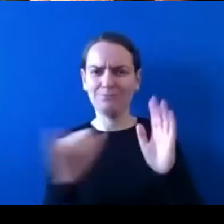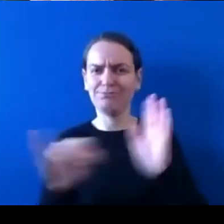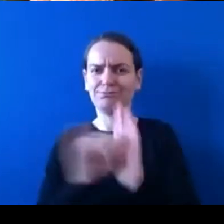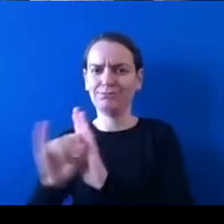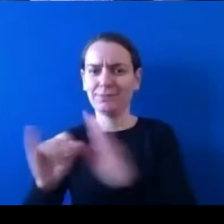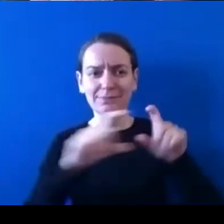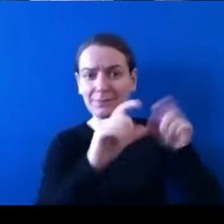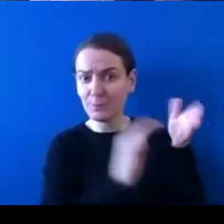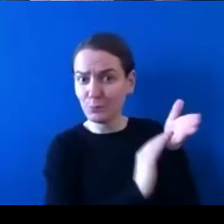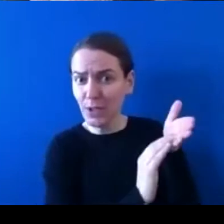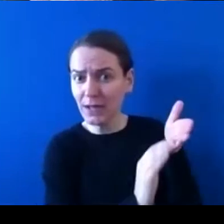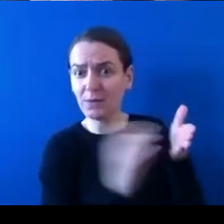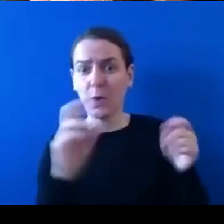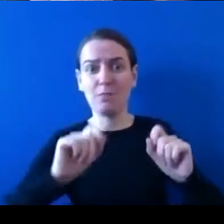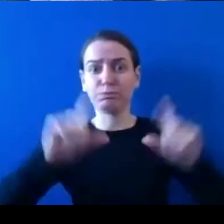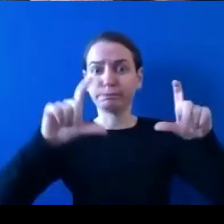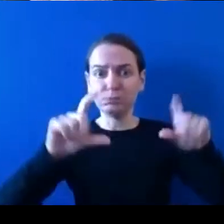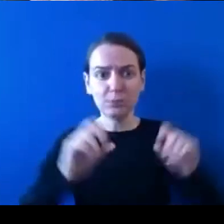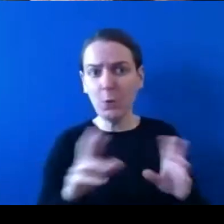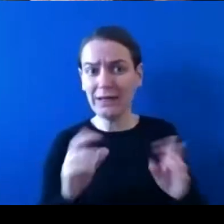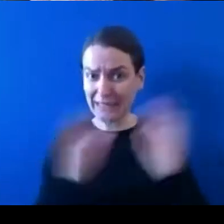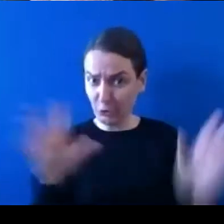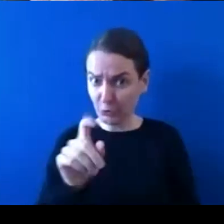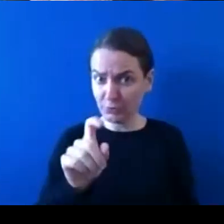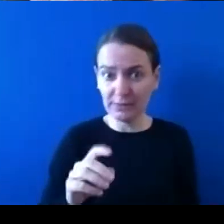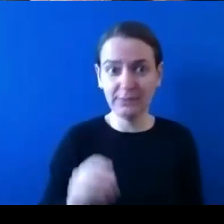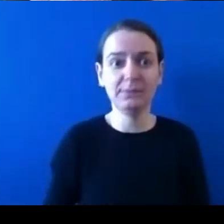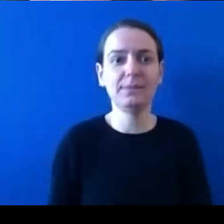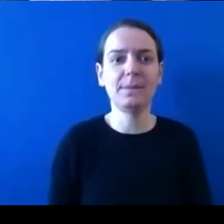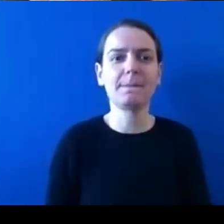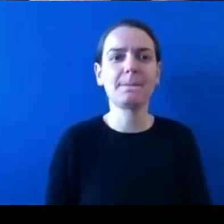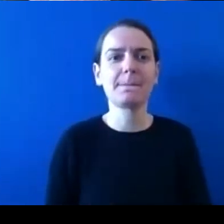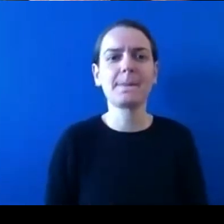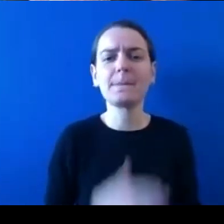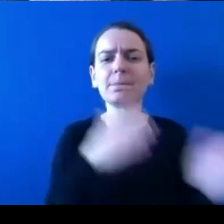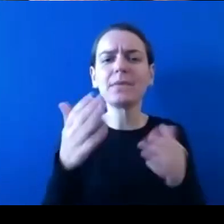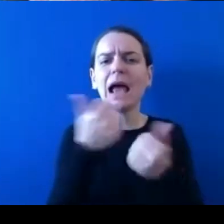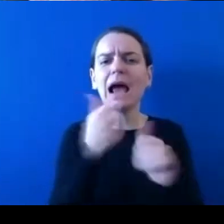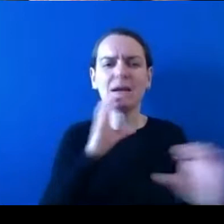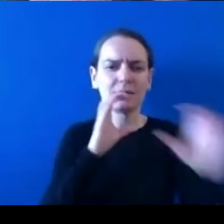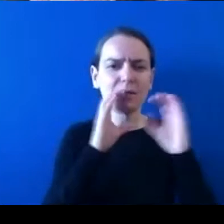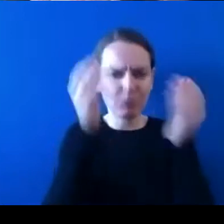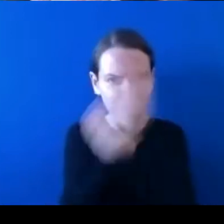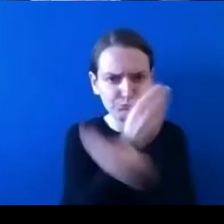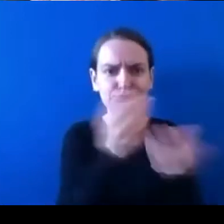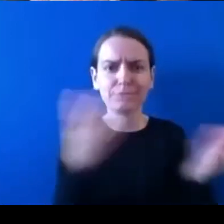Communication within the dorm or the college. This is a picture of a bulletin board in a college